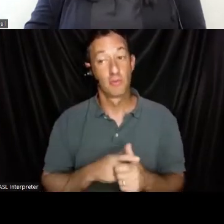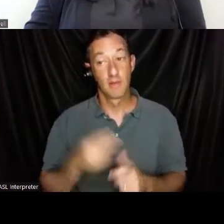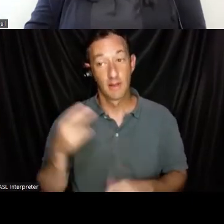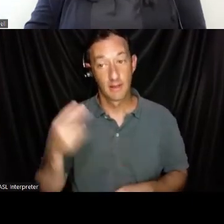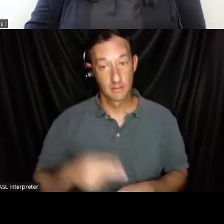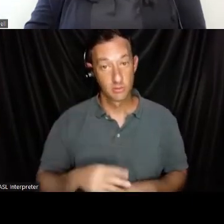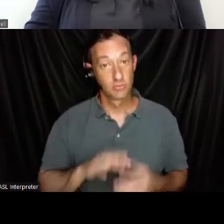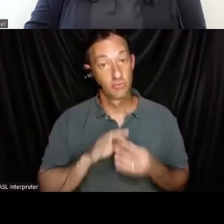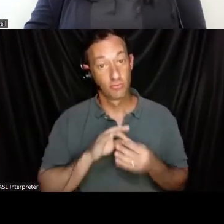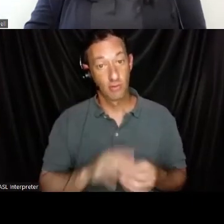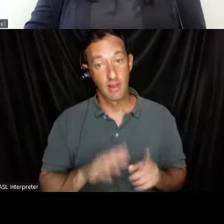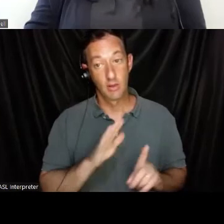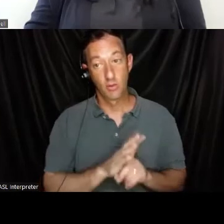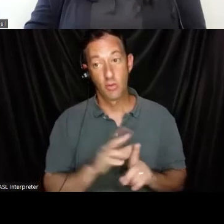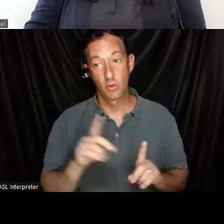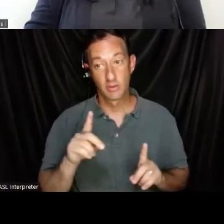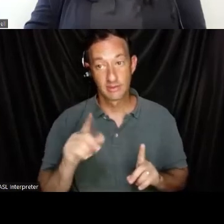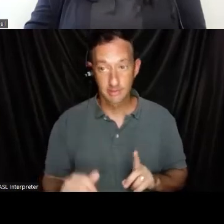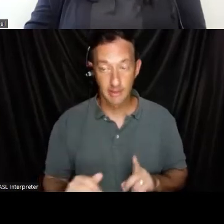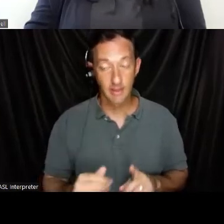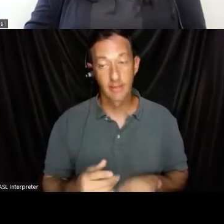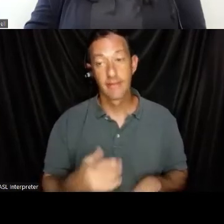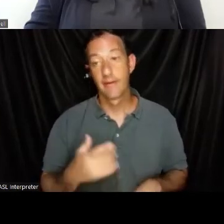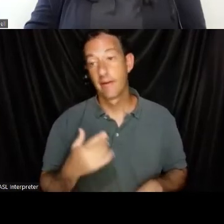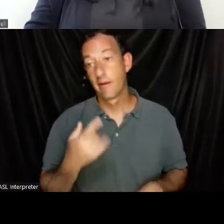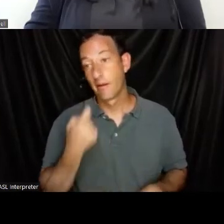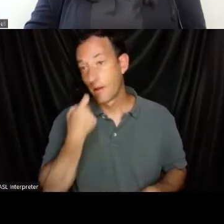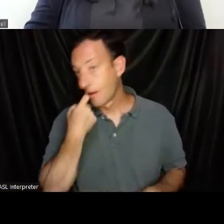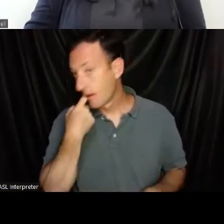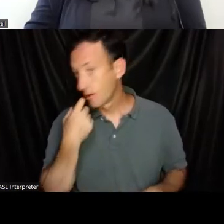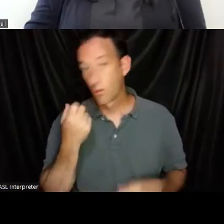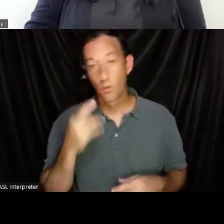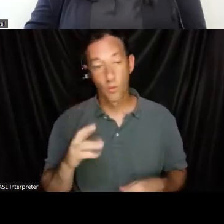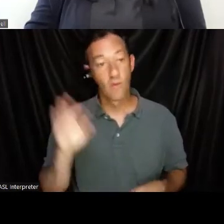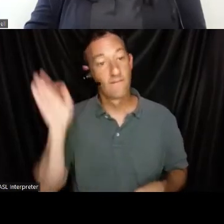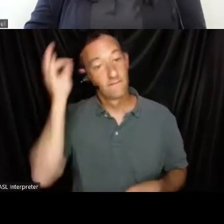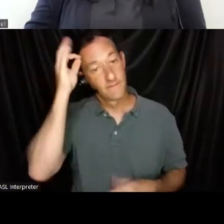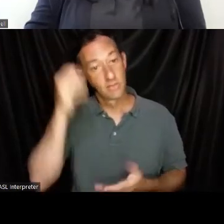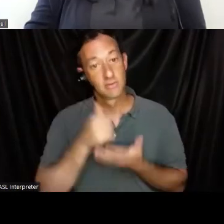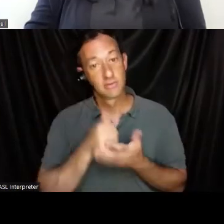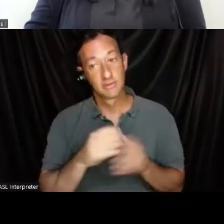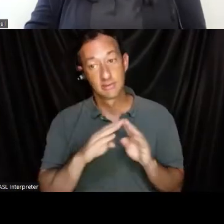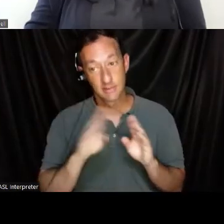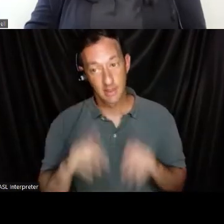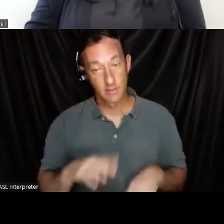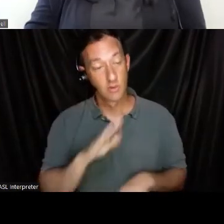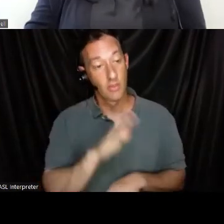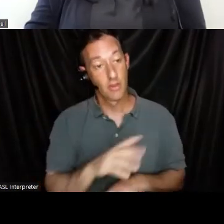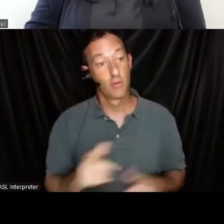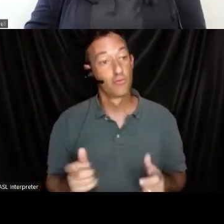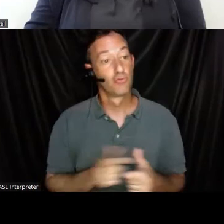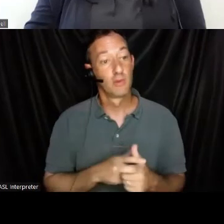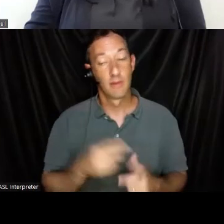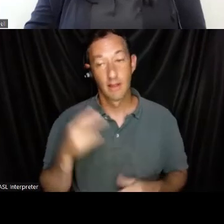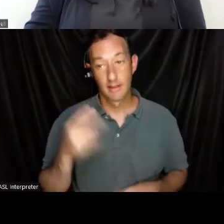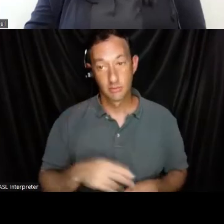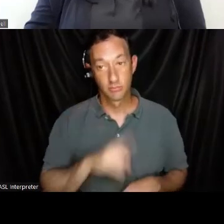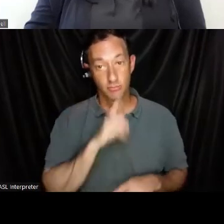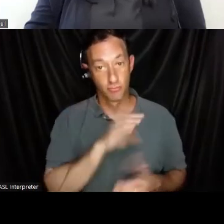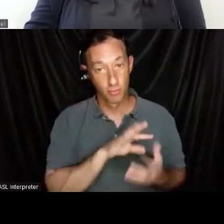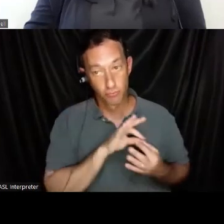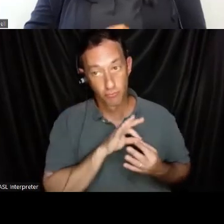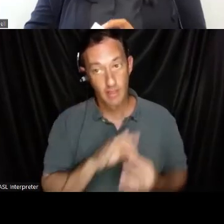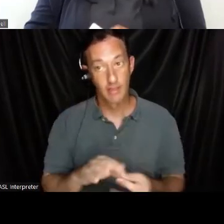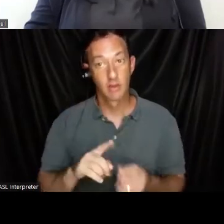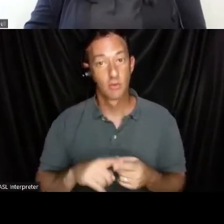the disability, or for federally assisted housing, whether that criminal history is related to an